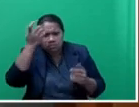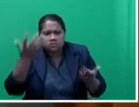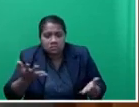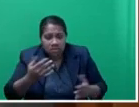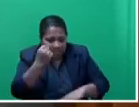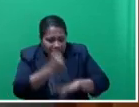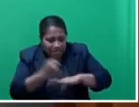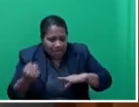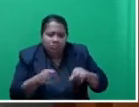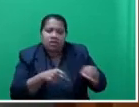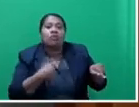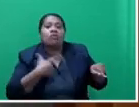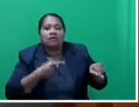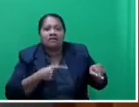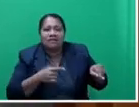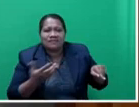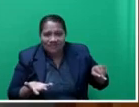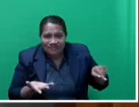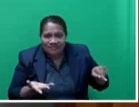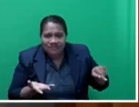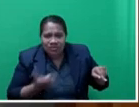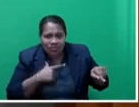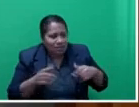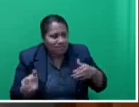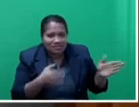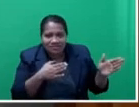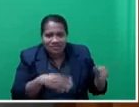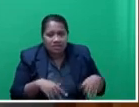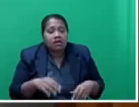government's intent. And also, Honorable Speaker, we must